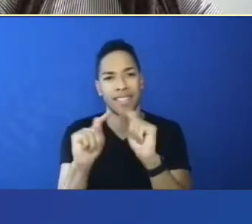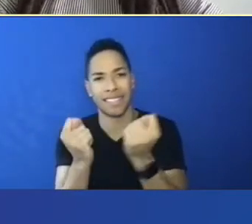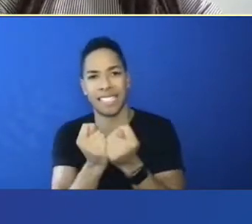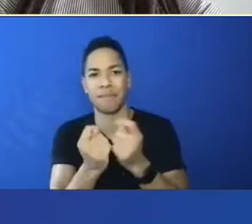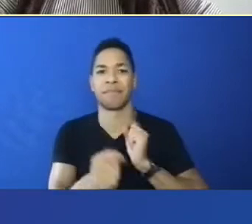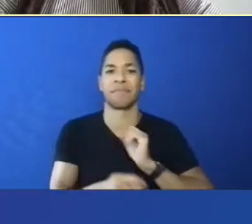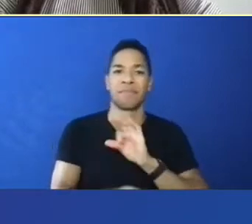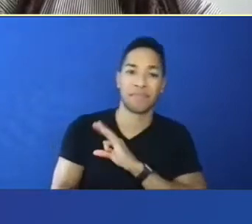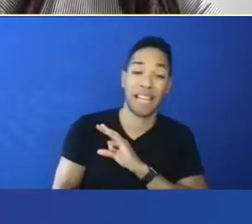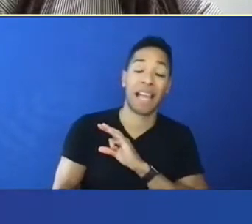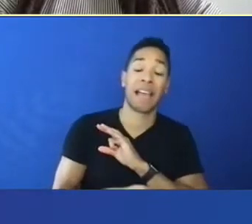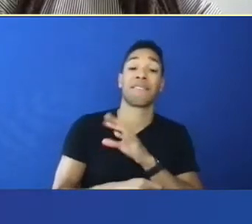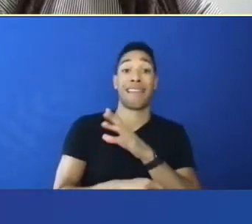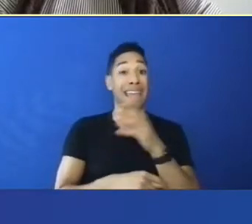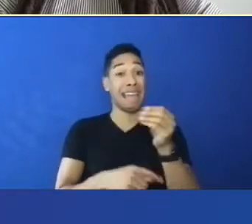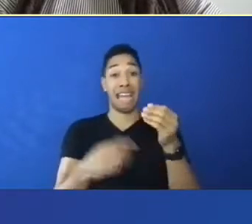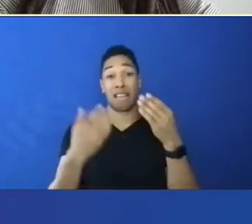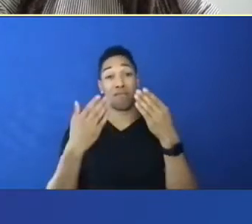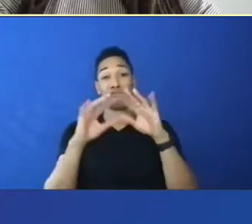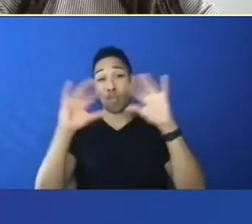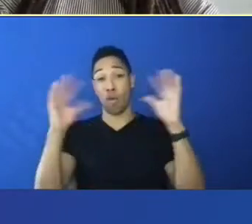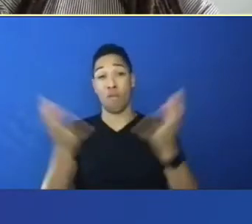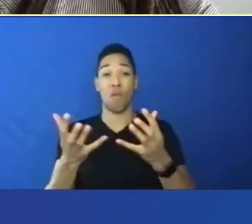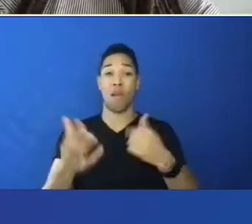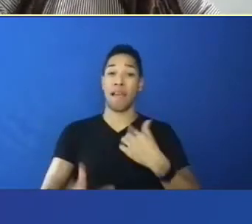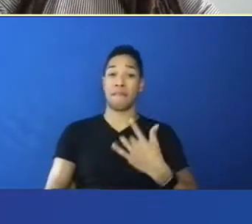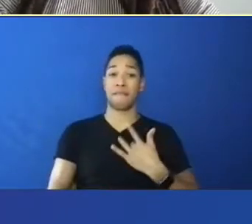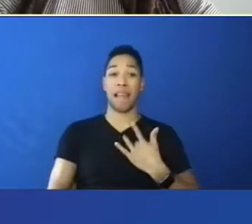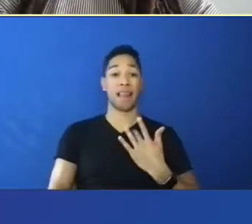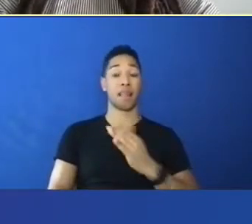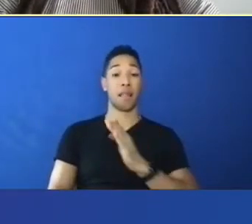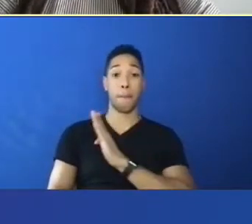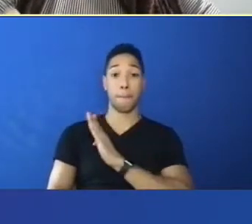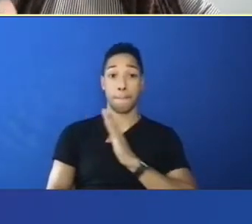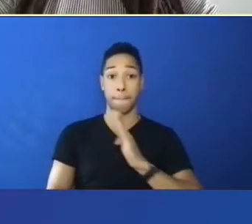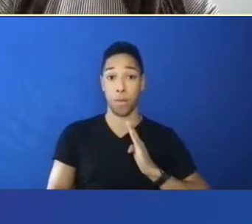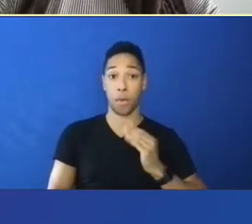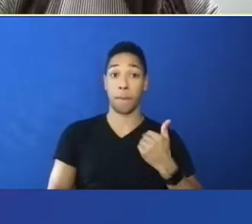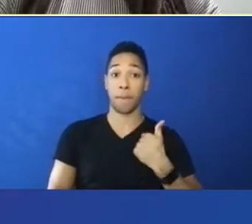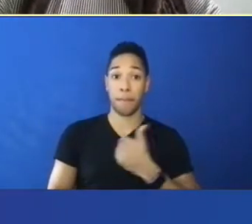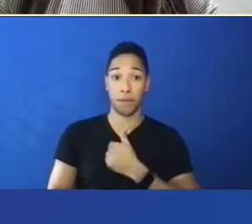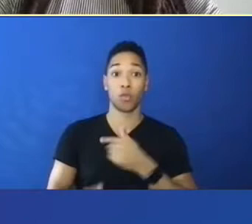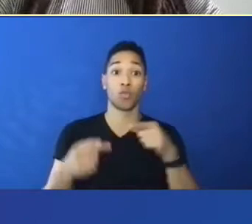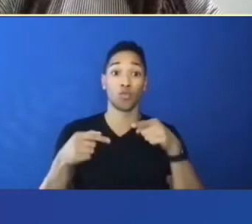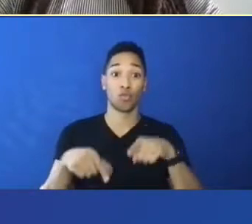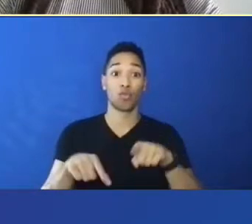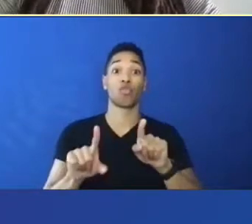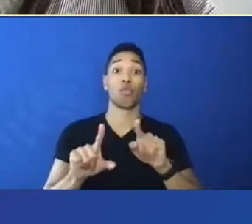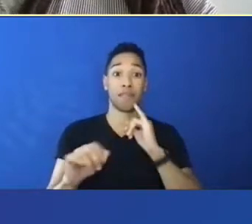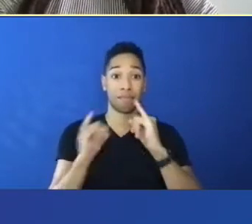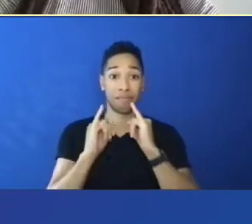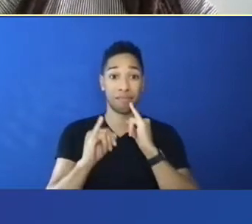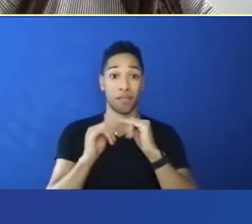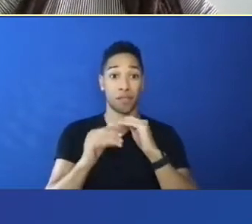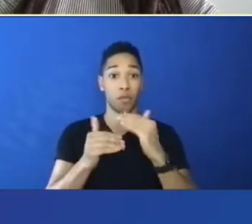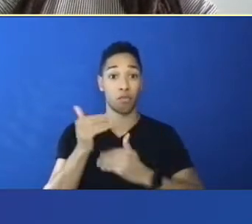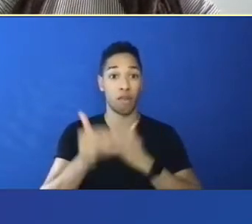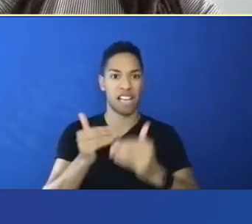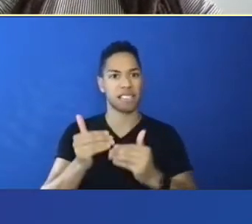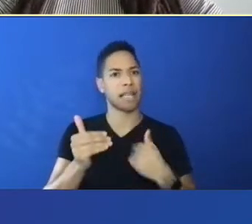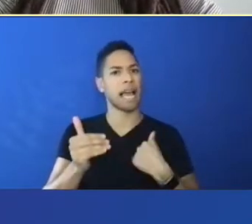then just overall, I felt really, I felt that the board, even during the recruitment and interview process, that they were behind